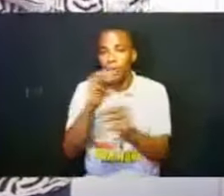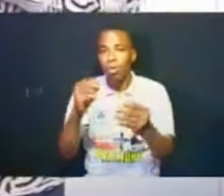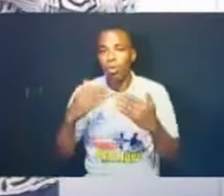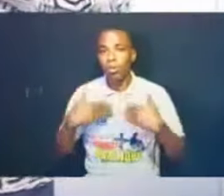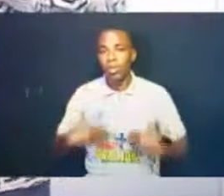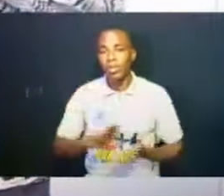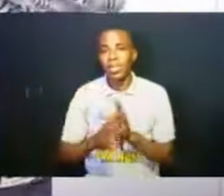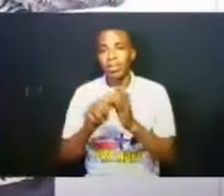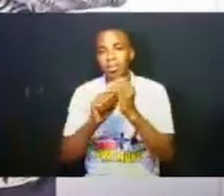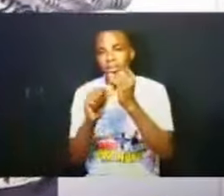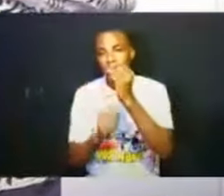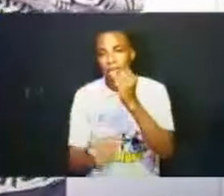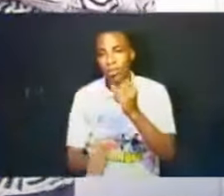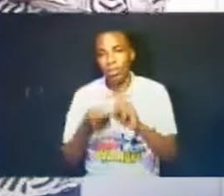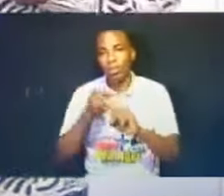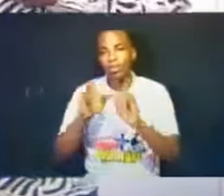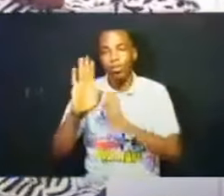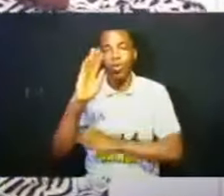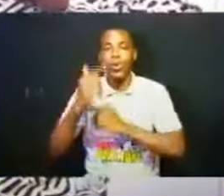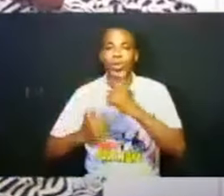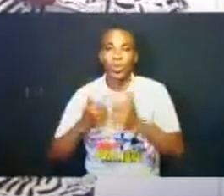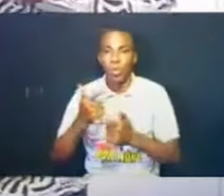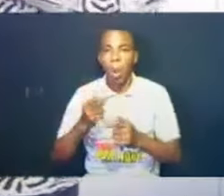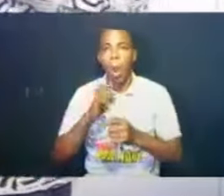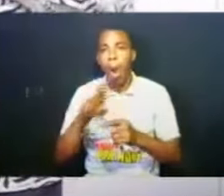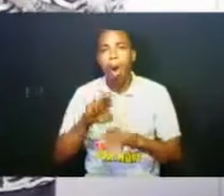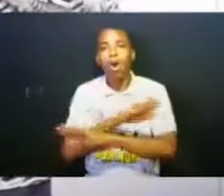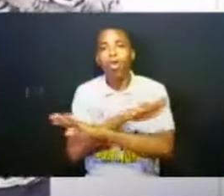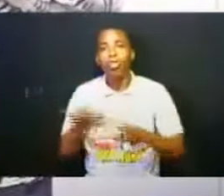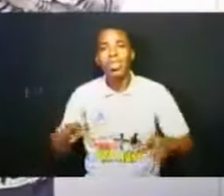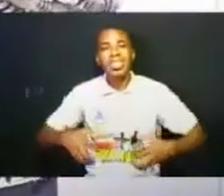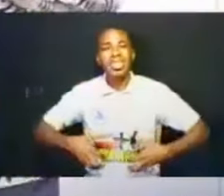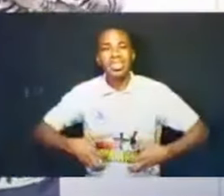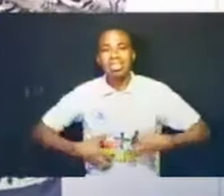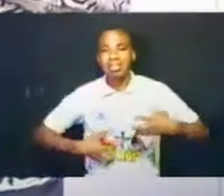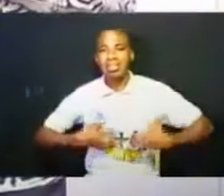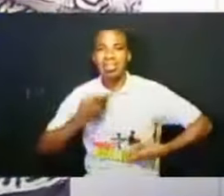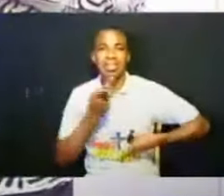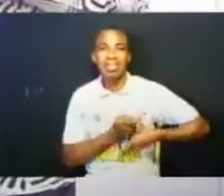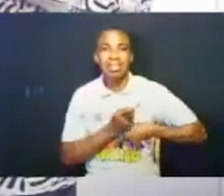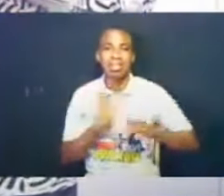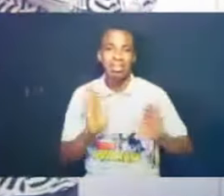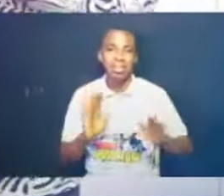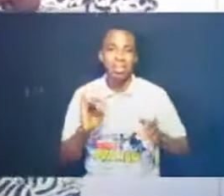and that no bitter root grows up to cause trouble and defy many.